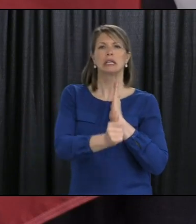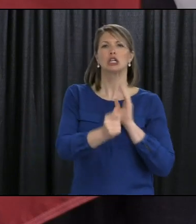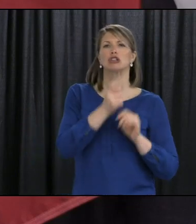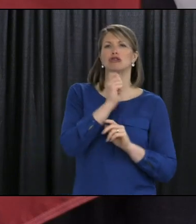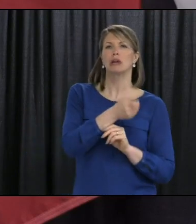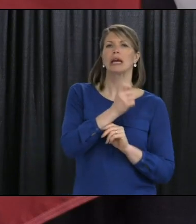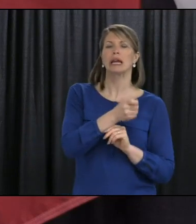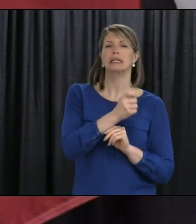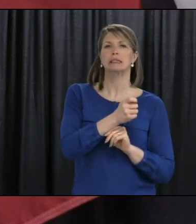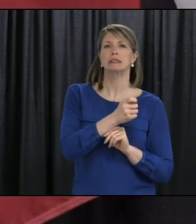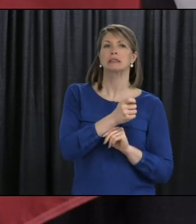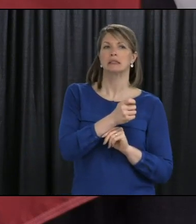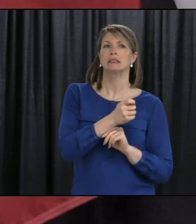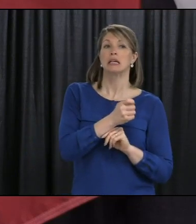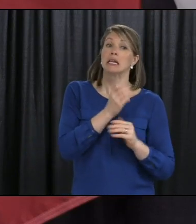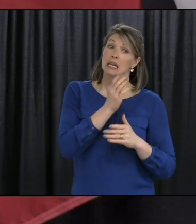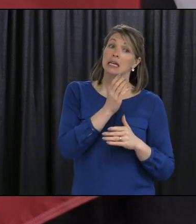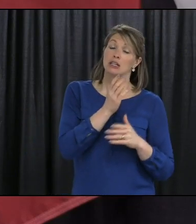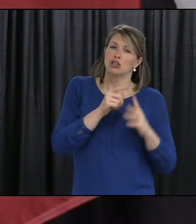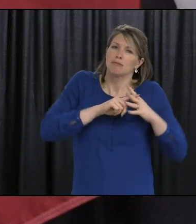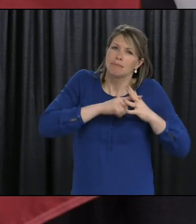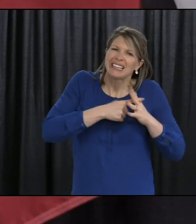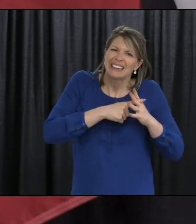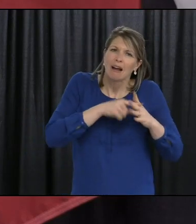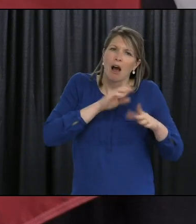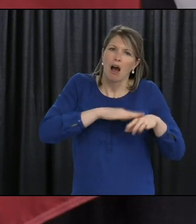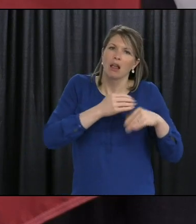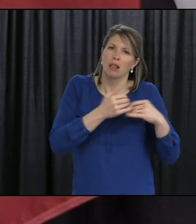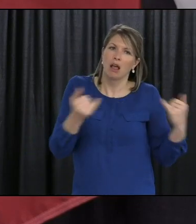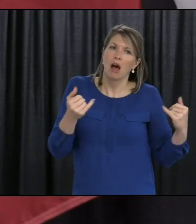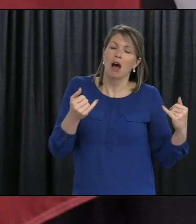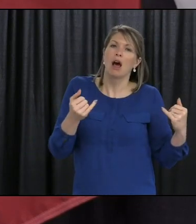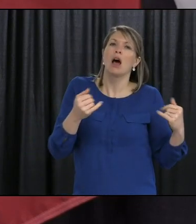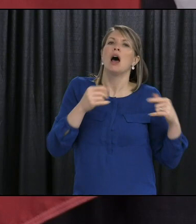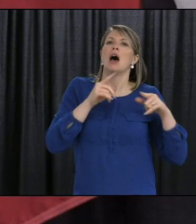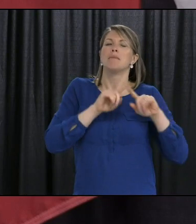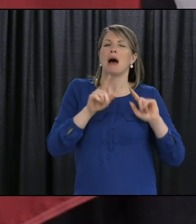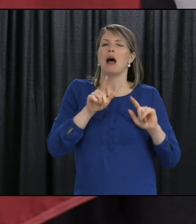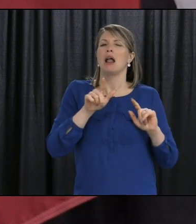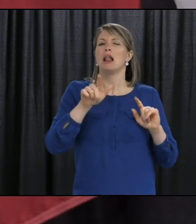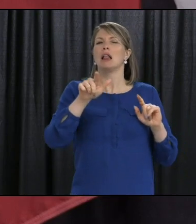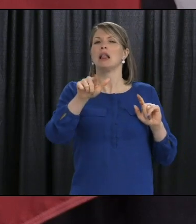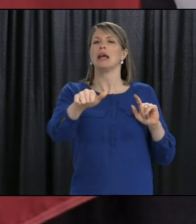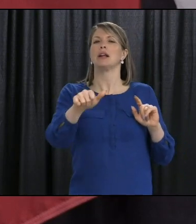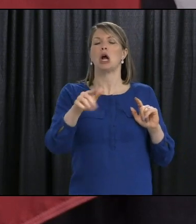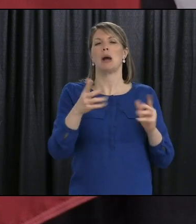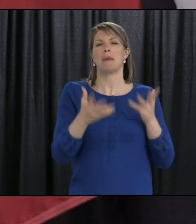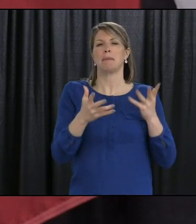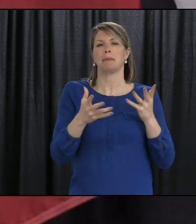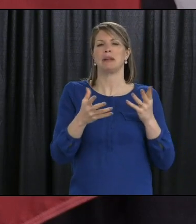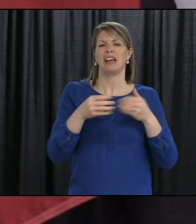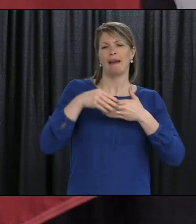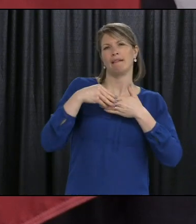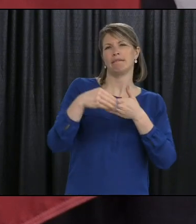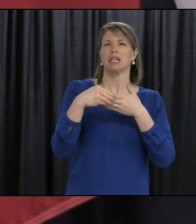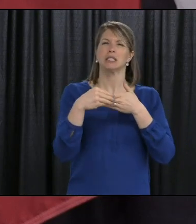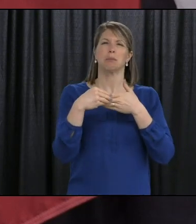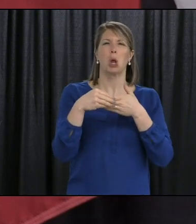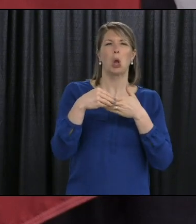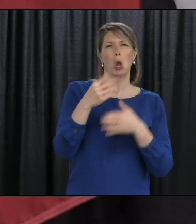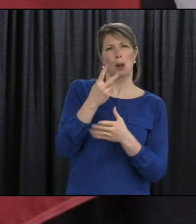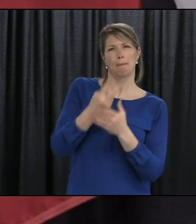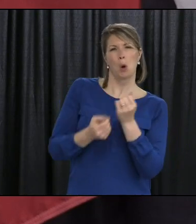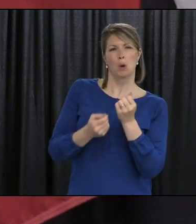that they can actually do online as well. So I think you'll probably see at some point here a combination of both. There will be a requirement for,